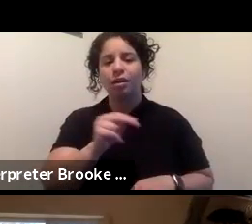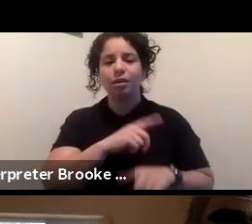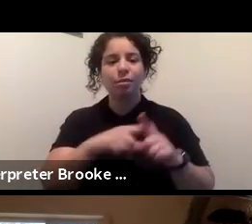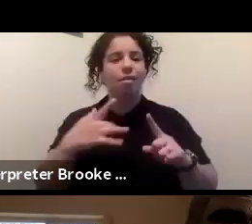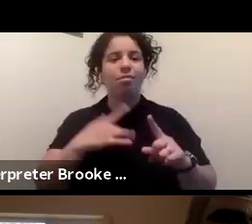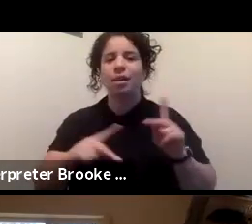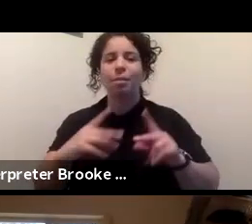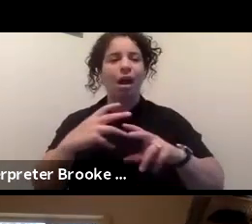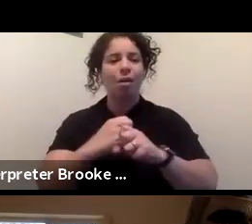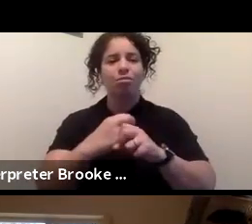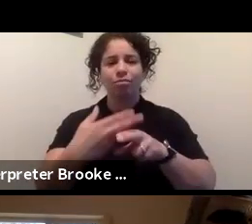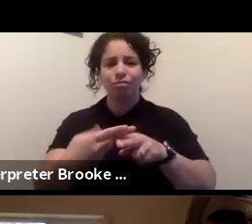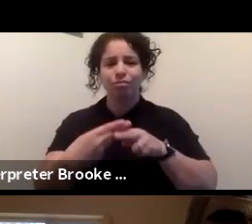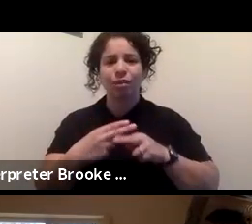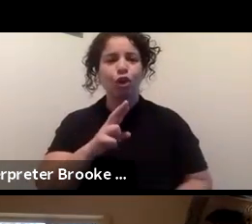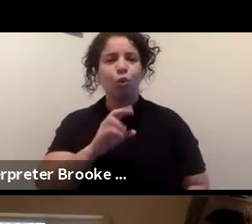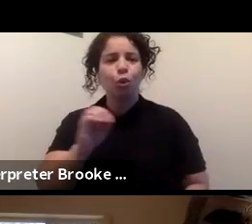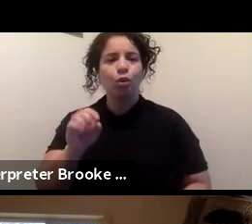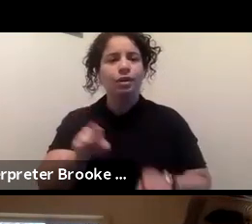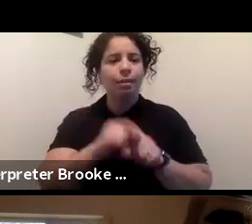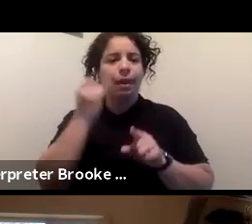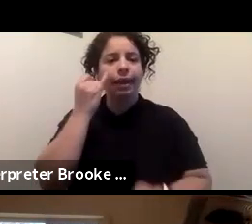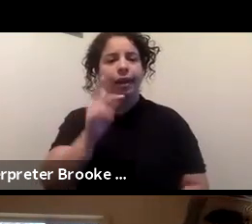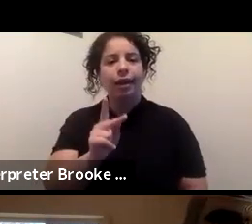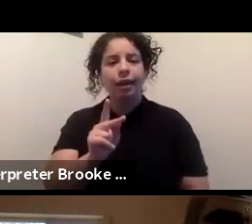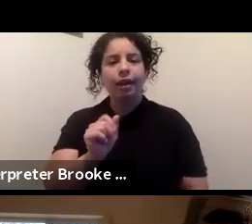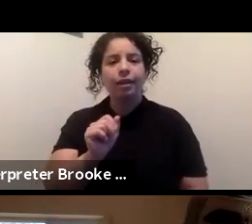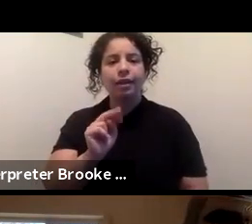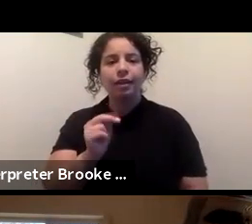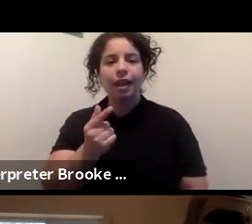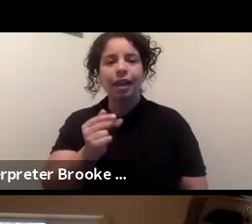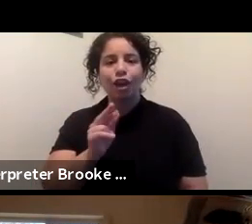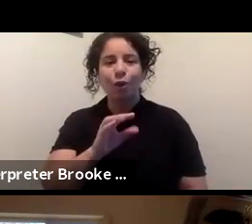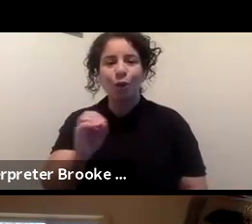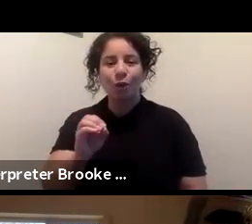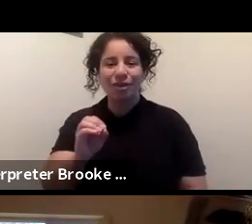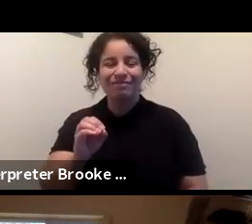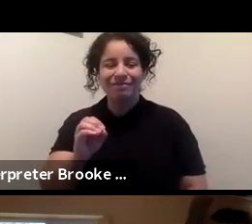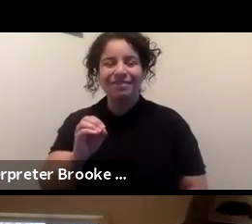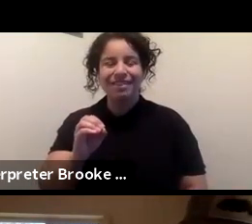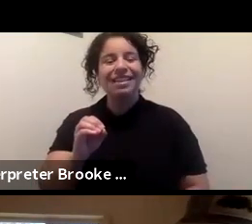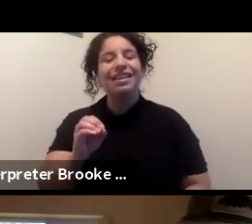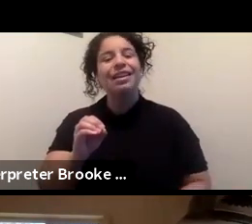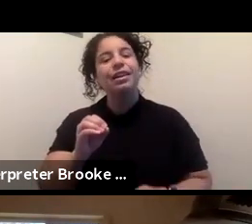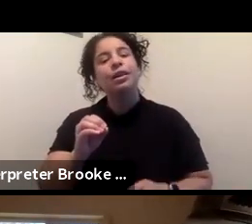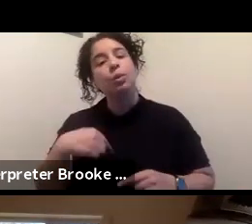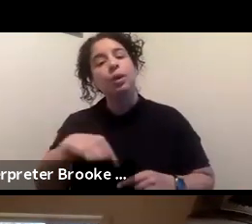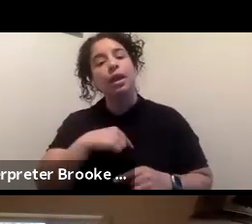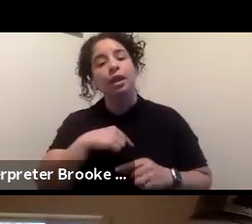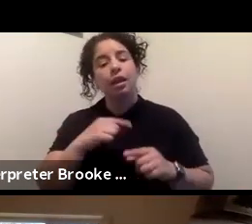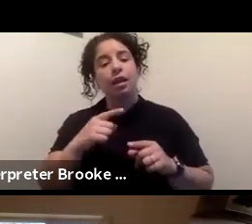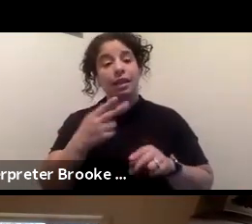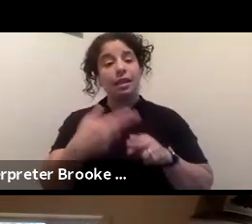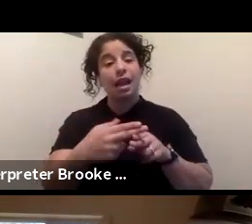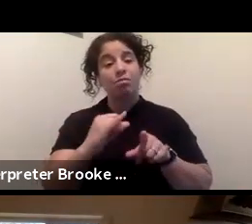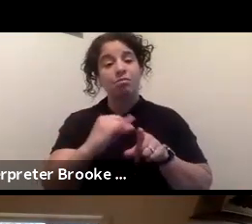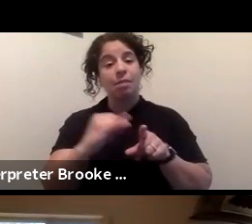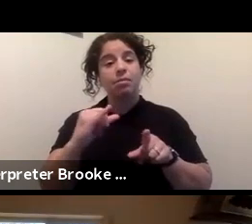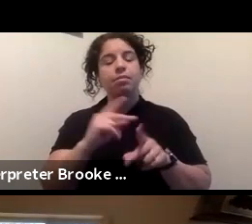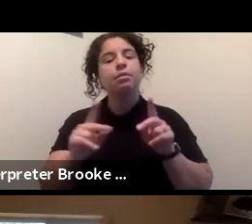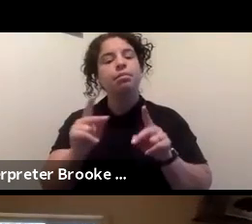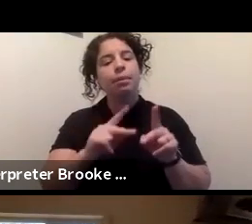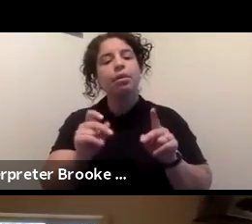kangaroo. I'm a citizen of Catawba Nation. We call ourselves the people of the river because we've lived along the river, we'd say, since